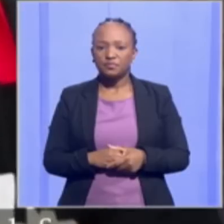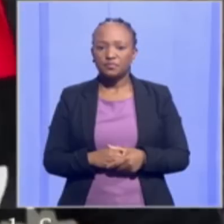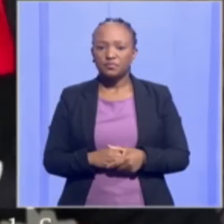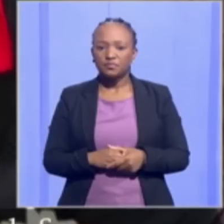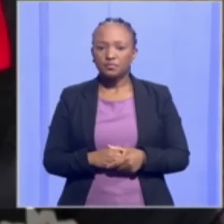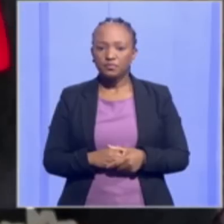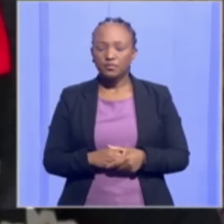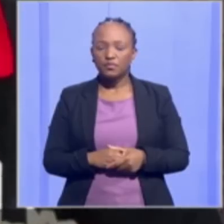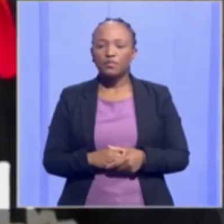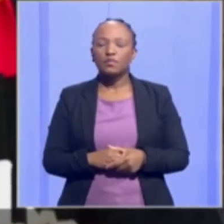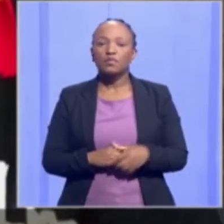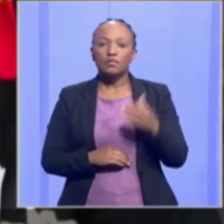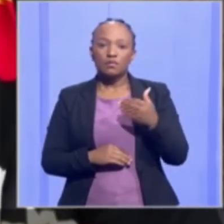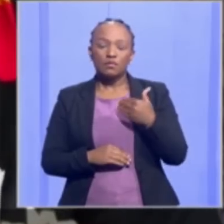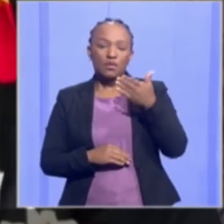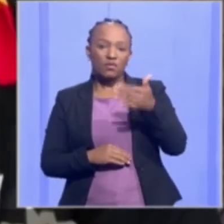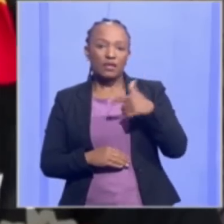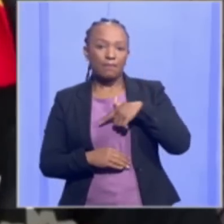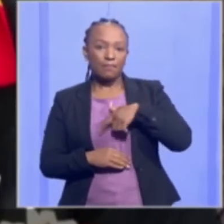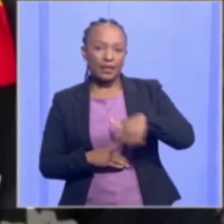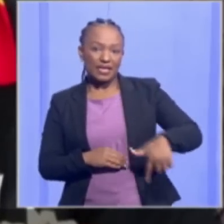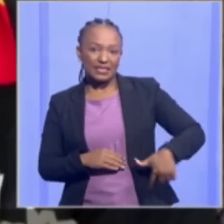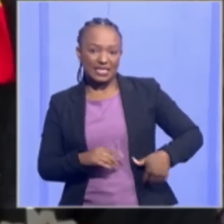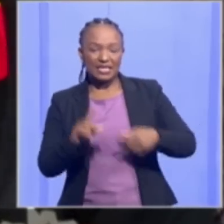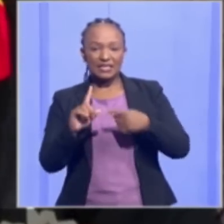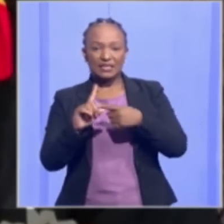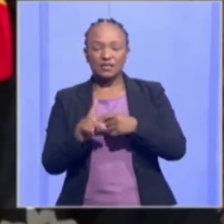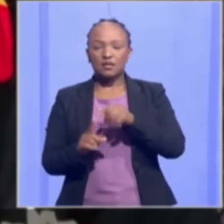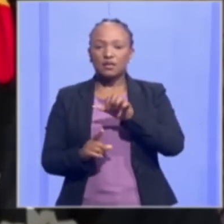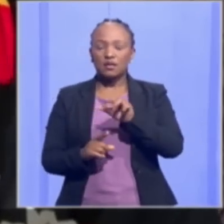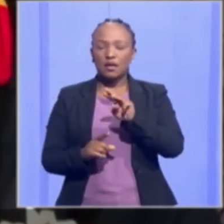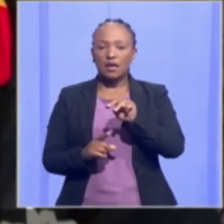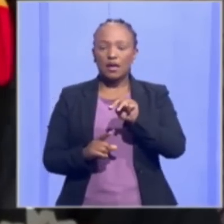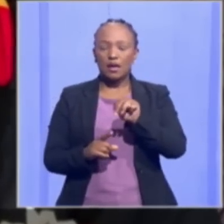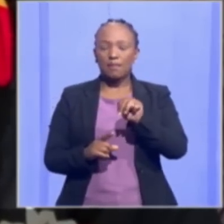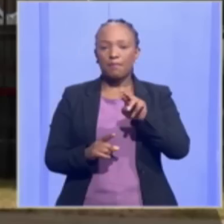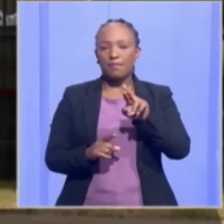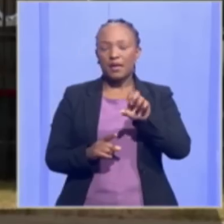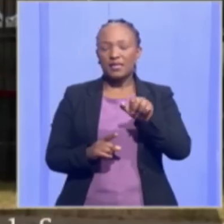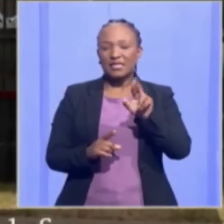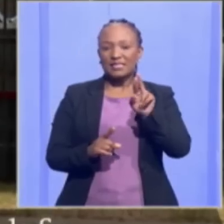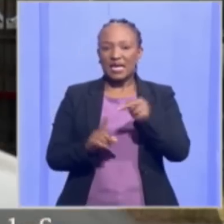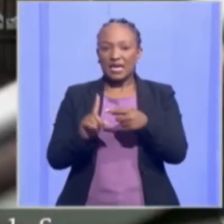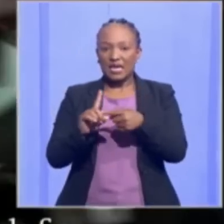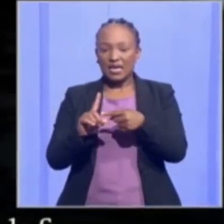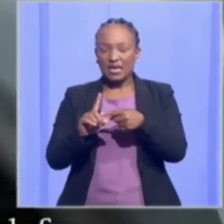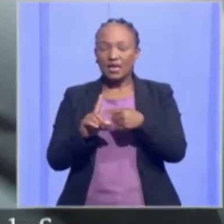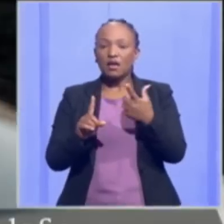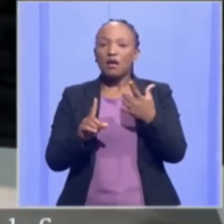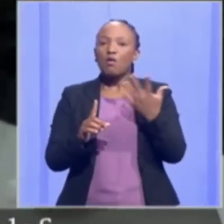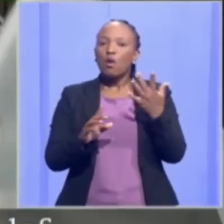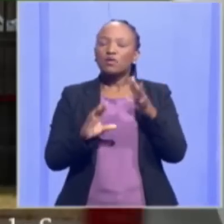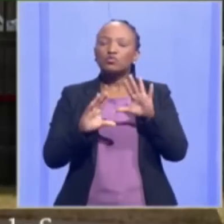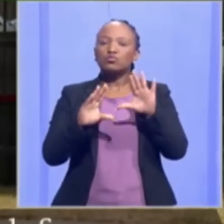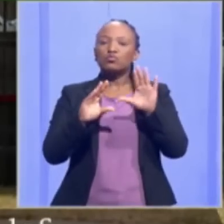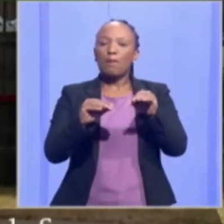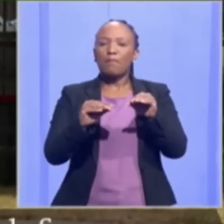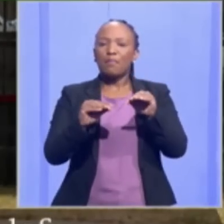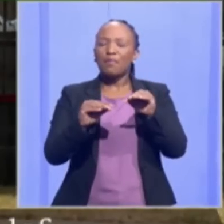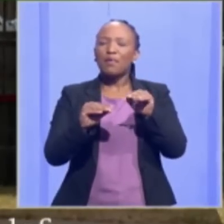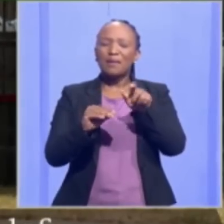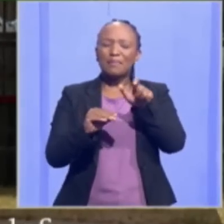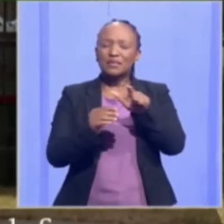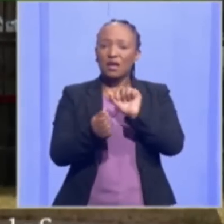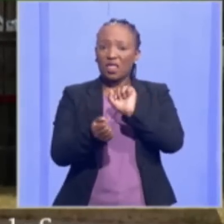Ka mora hore mopresidente Emmerson Mnangagwa a tekene setshwantsho sa molao wa ho fediswa kahlolo ya lefu Zimbabwe hore be molao ka la